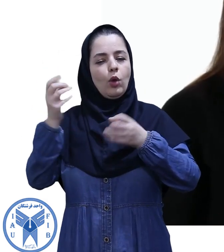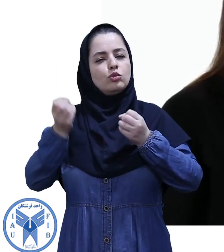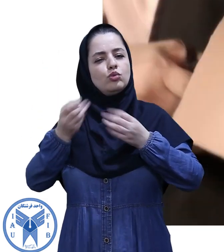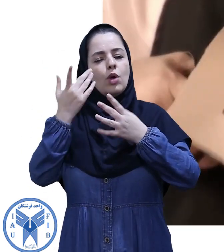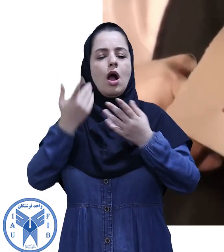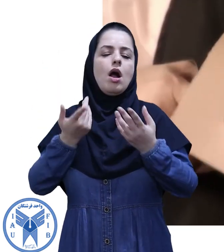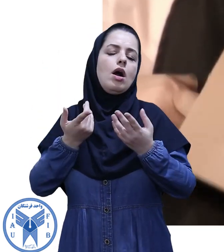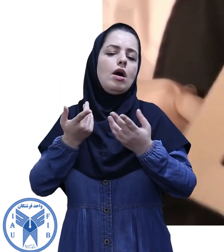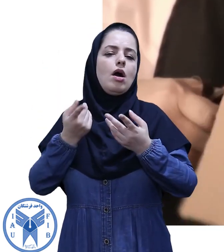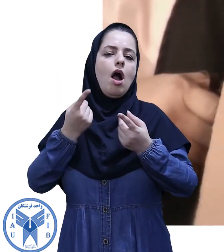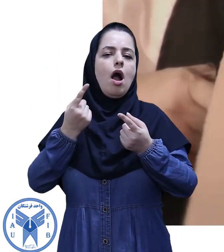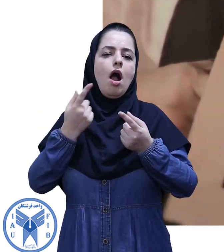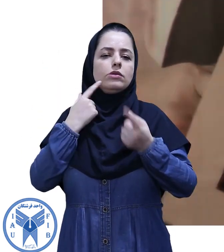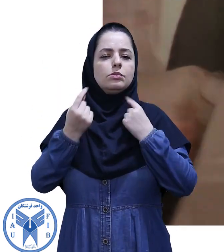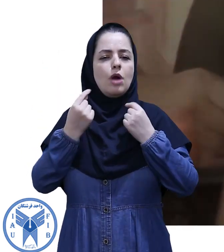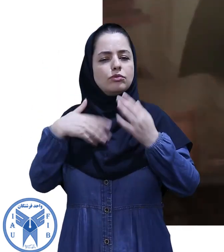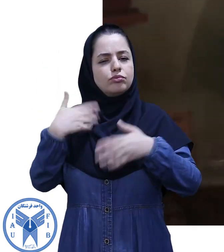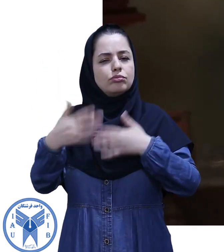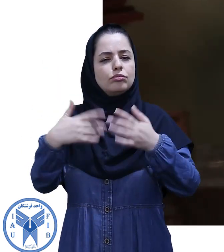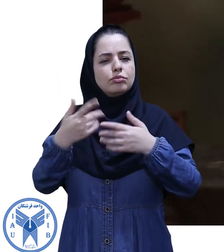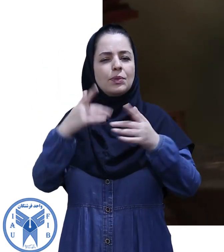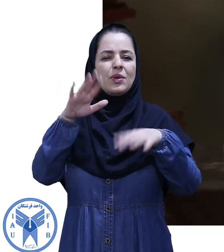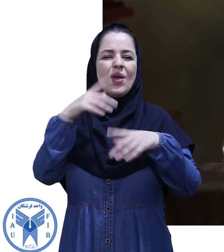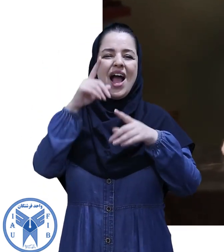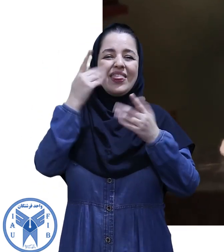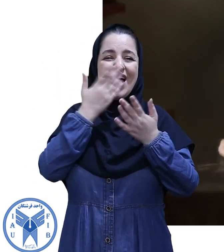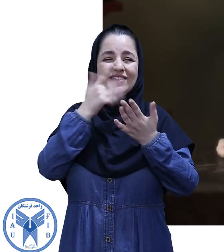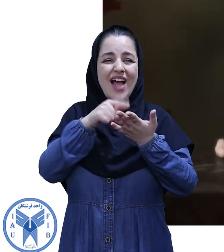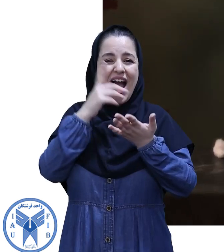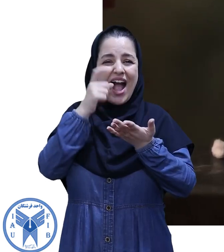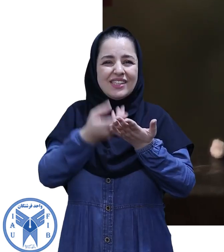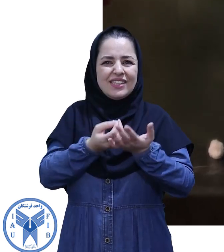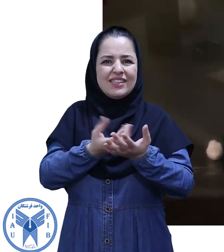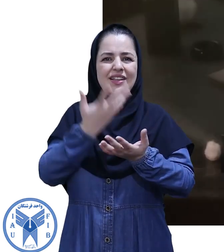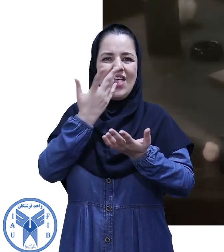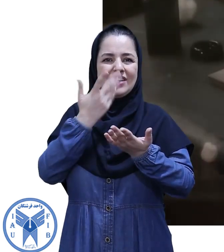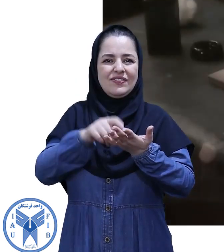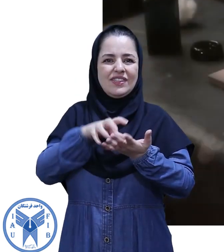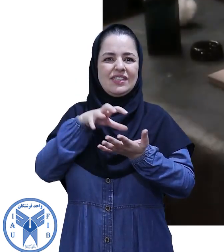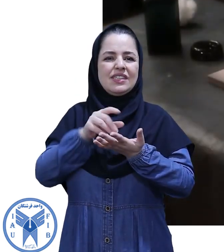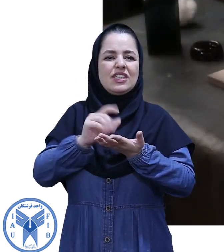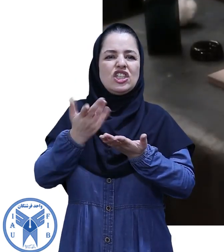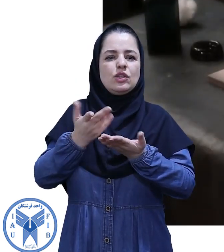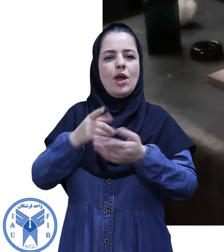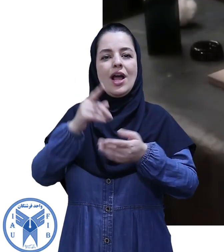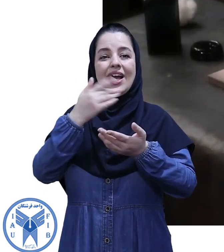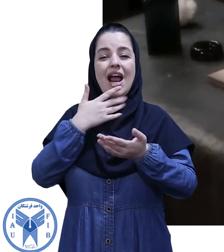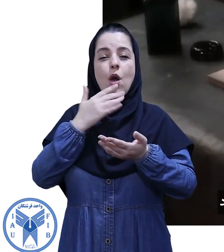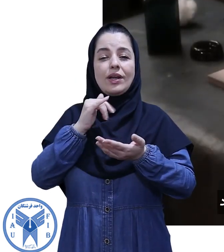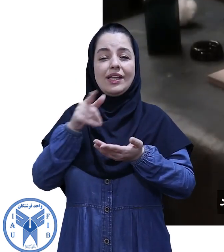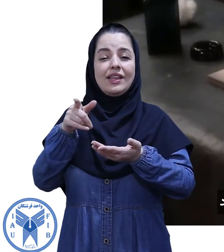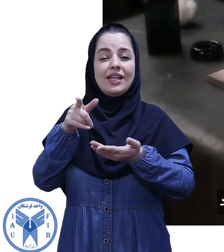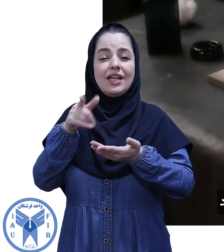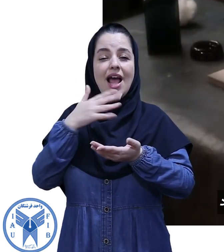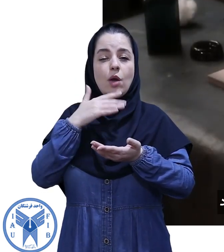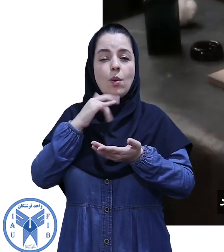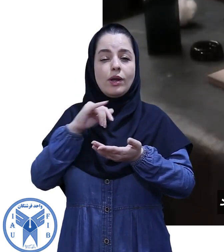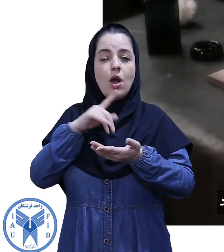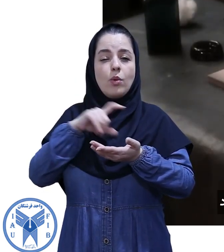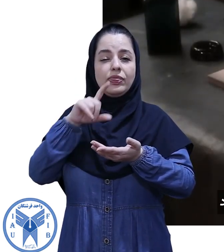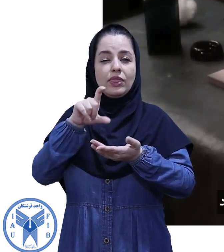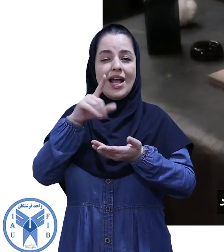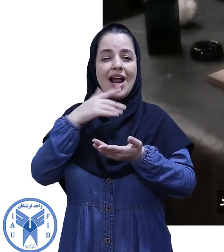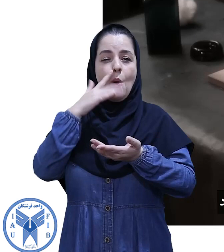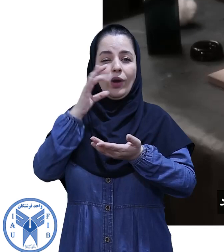Laycock Abbey, he starts doing experiments, and he is able to produce a photographic image. Talbot